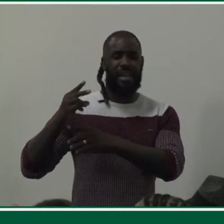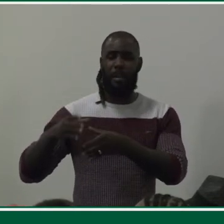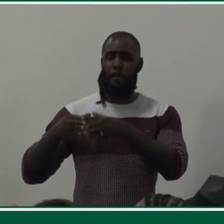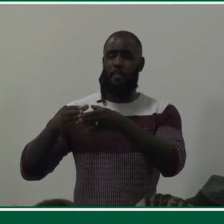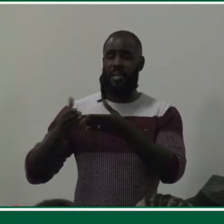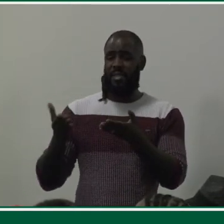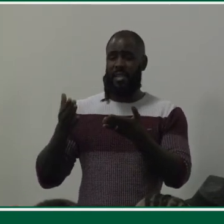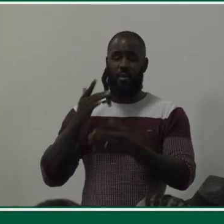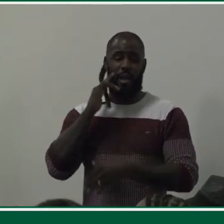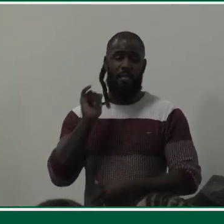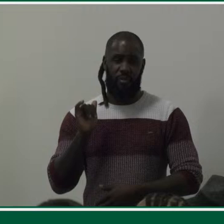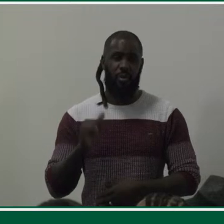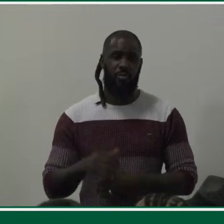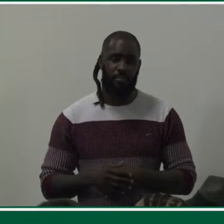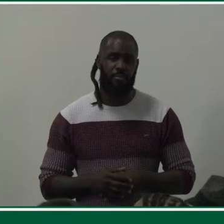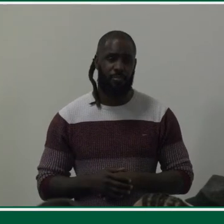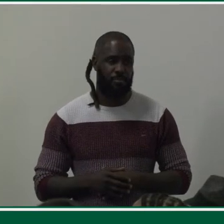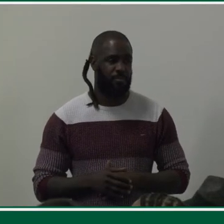the state.